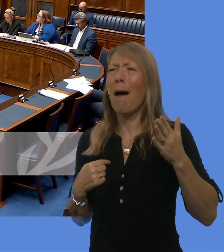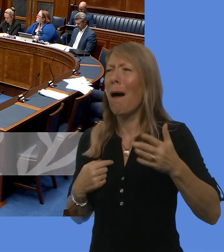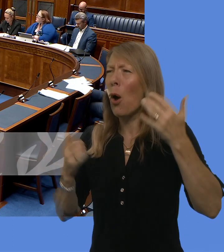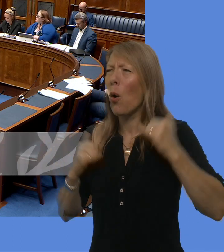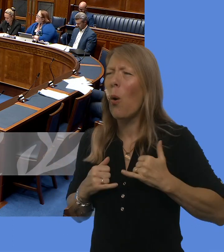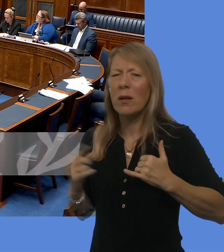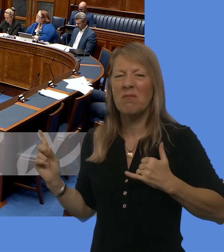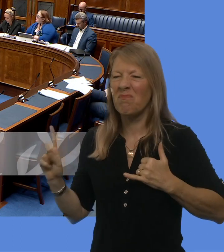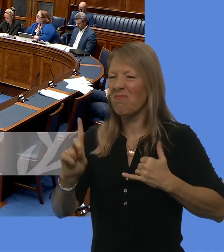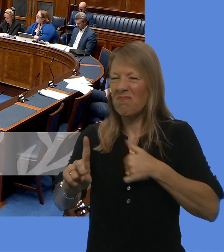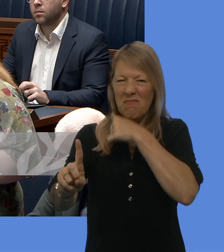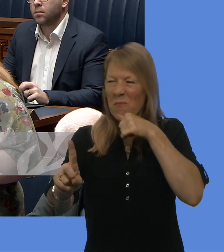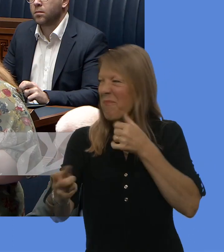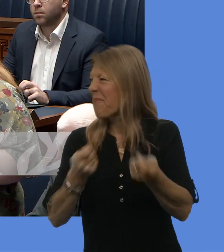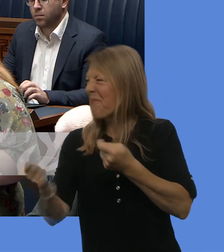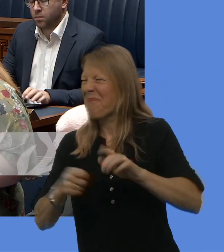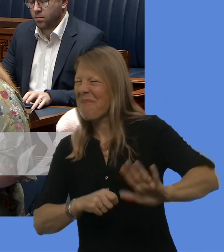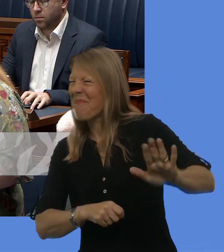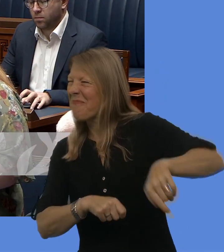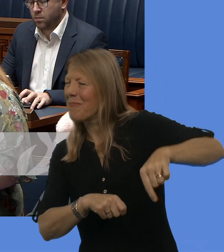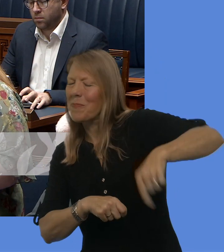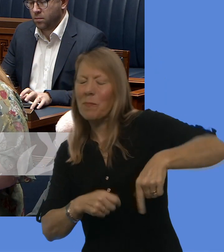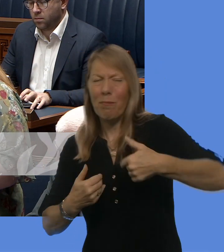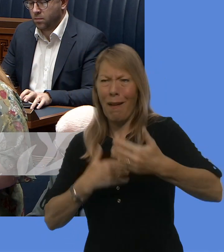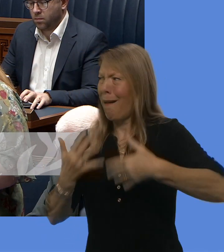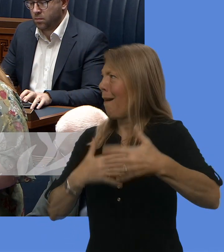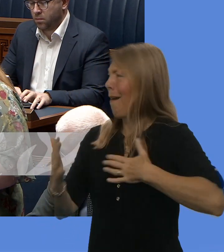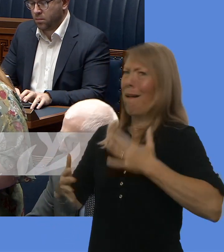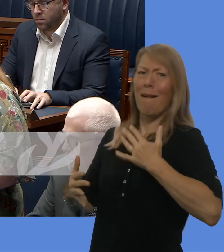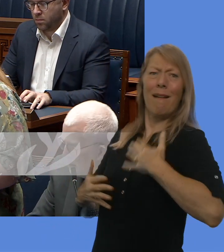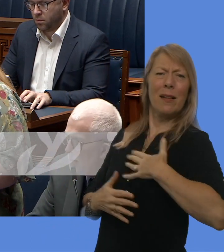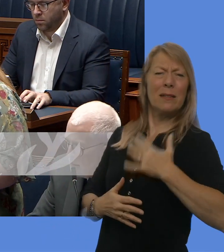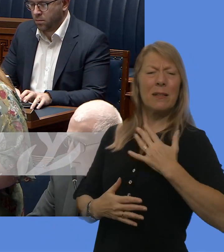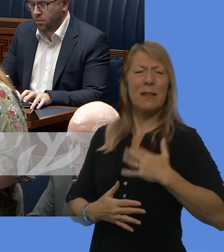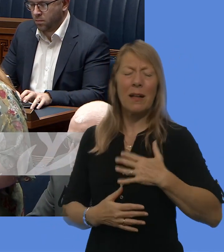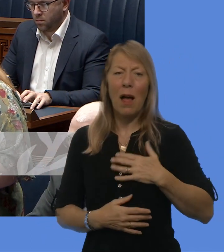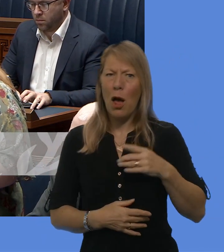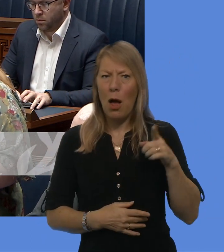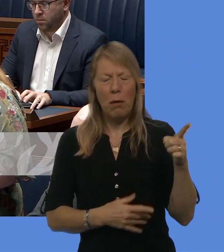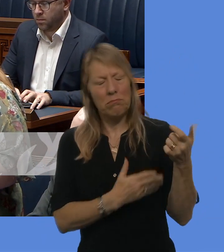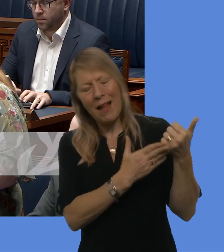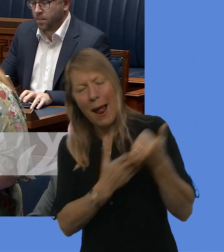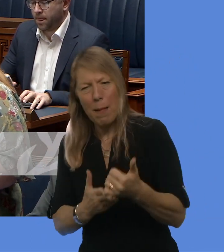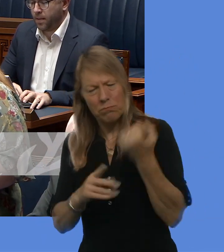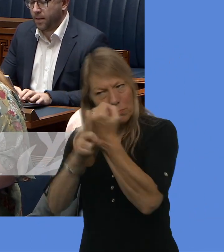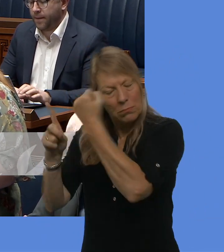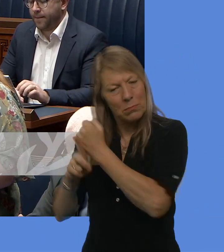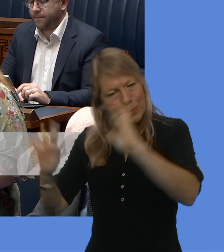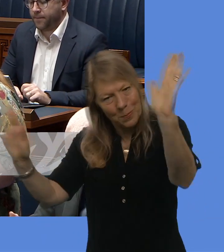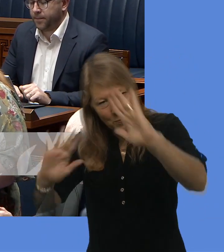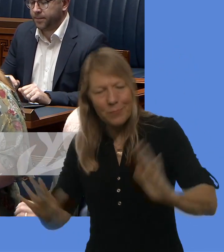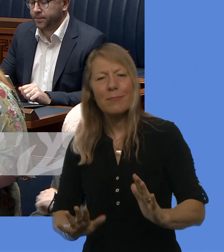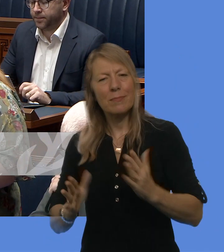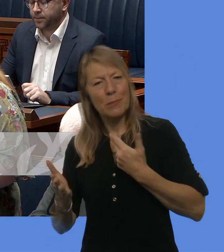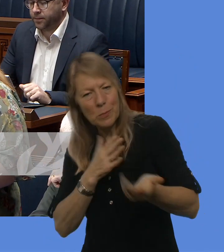and control them post the point of breakup. I think her voice on this, her independence on this is hugely important, and the challenge function that she can